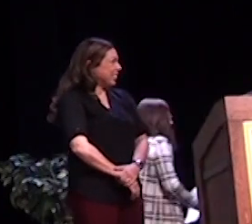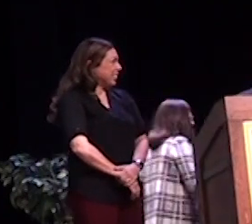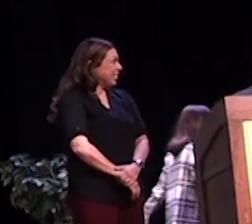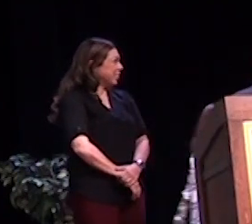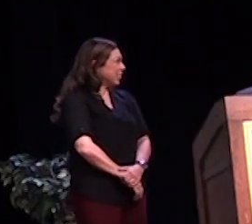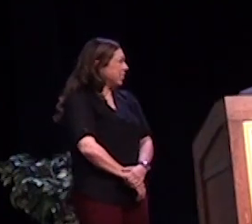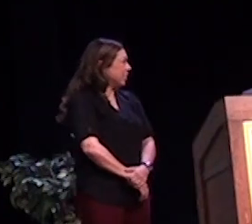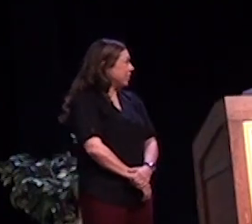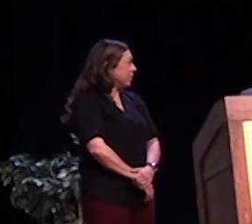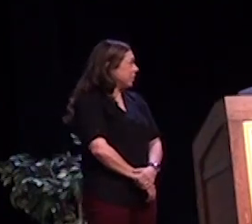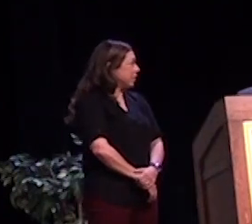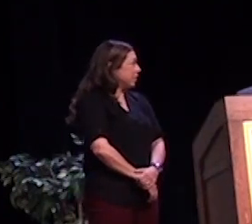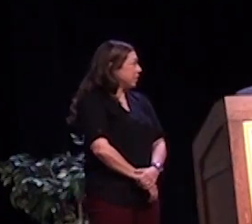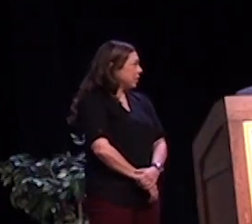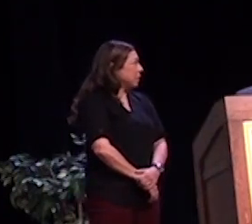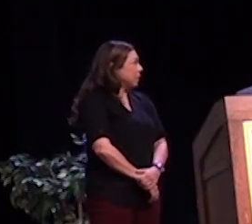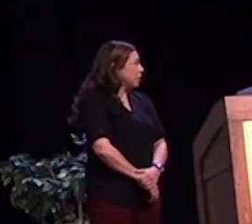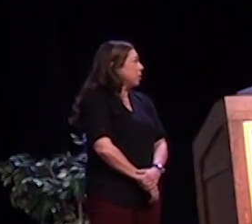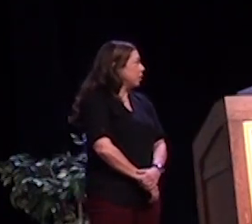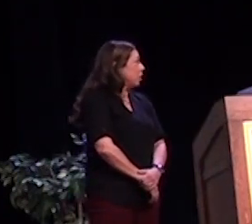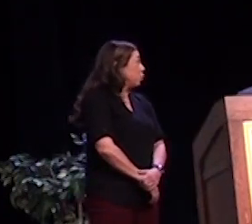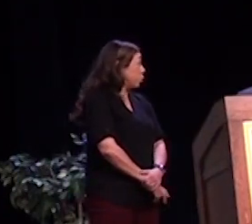Thank you so much.